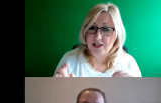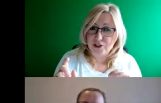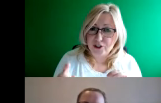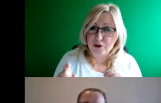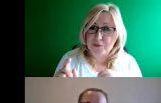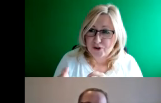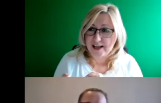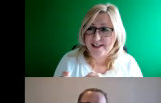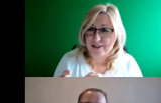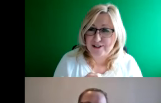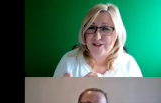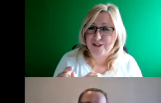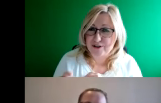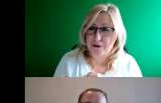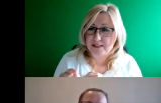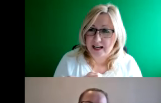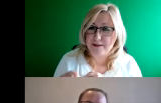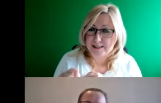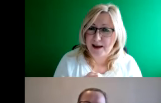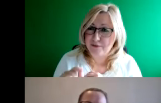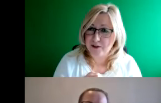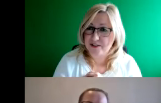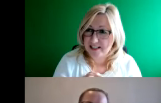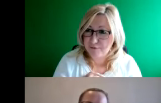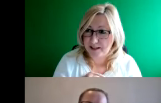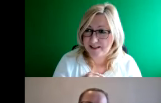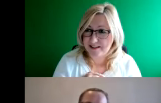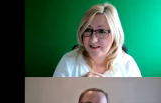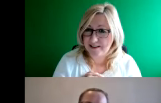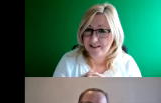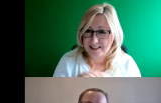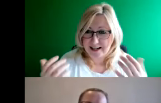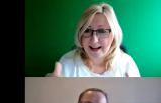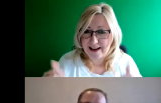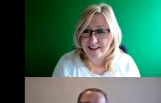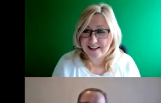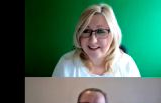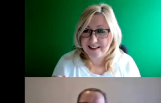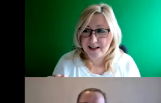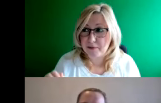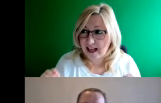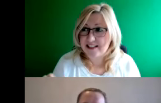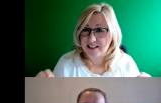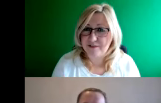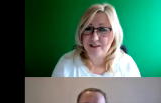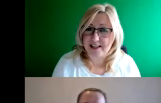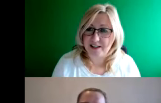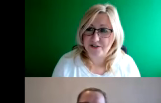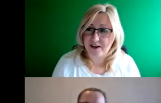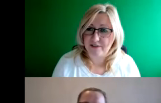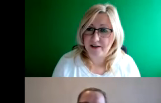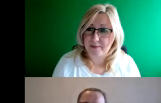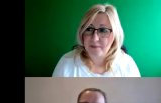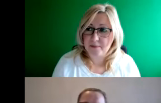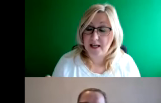that you are betraying the cultural norms that I would expect from another deaf person. That's kind of heavy. Yeah, but that's the inference that